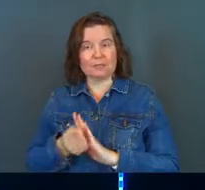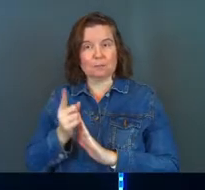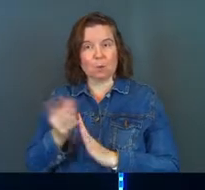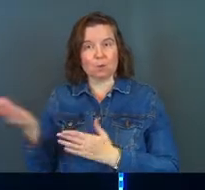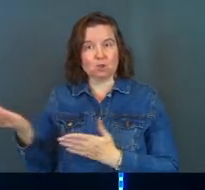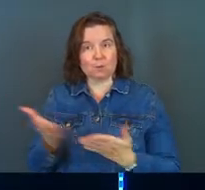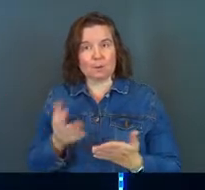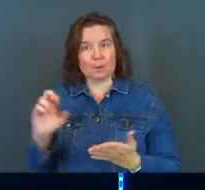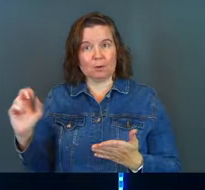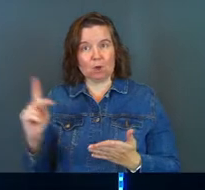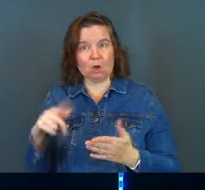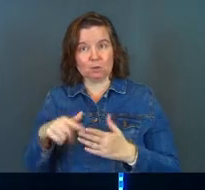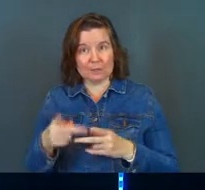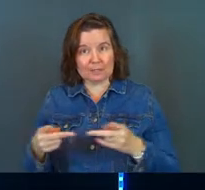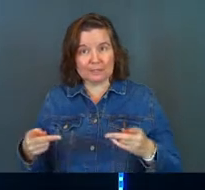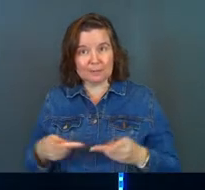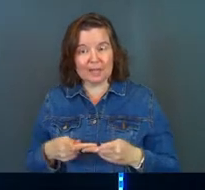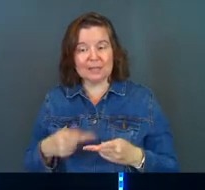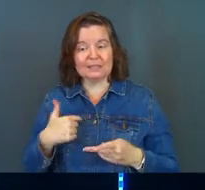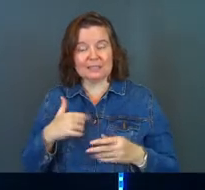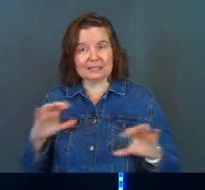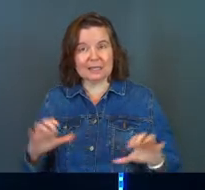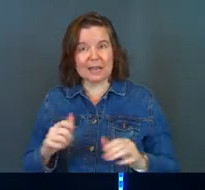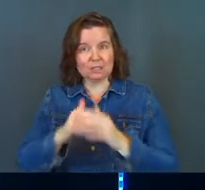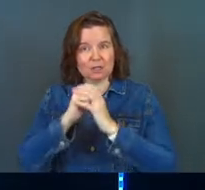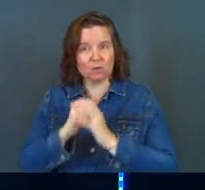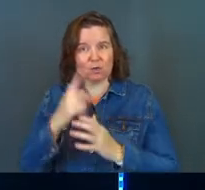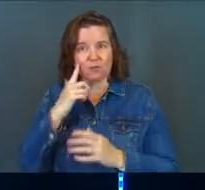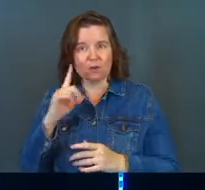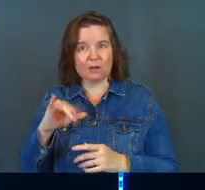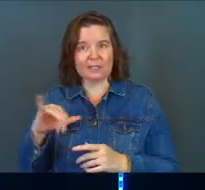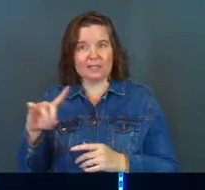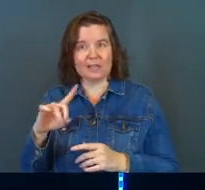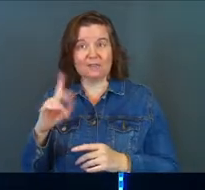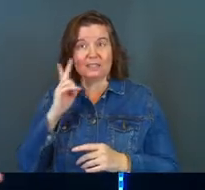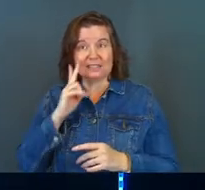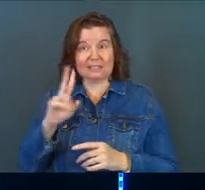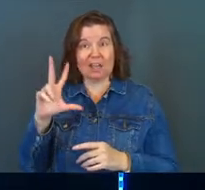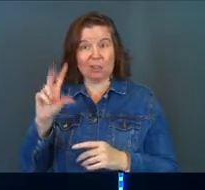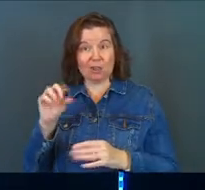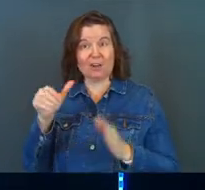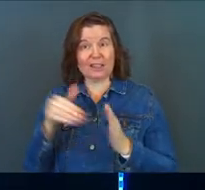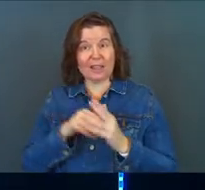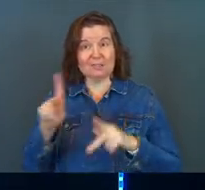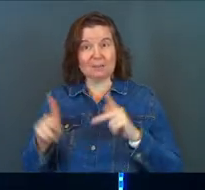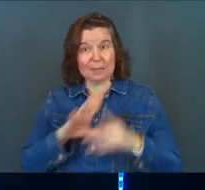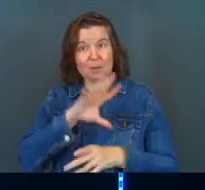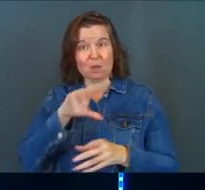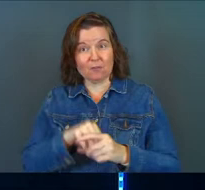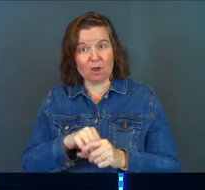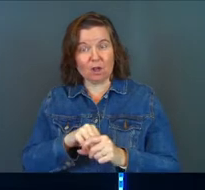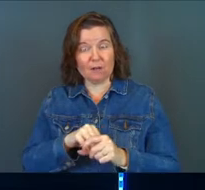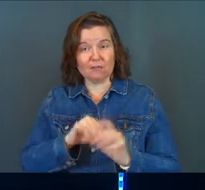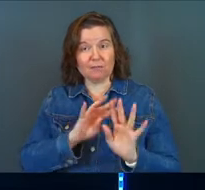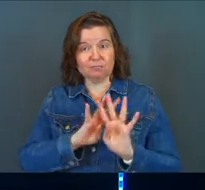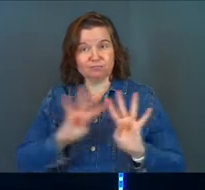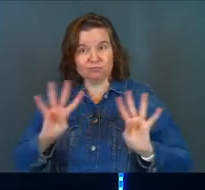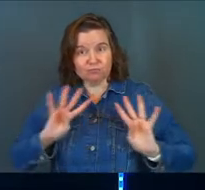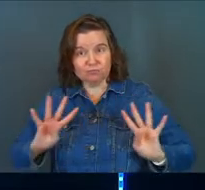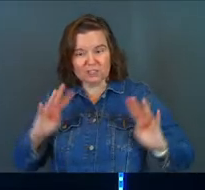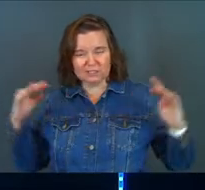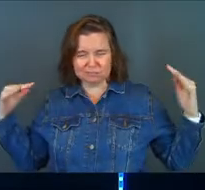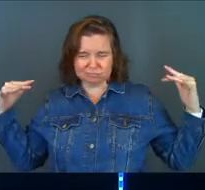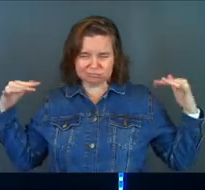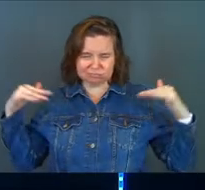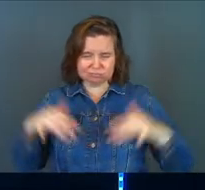moment. To bring the ark to this place is an act of worship for David. See 30,000 people involved. And look at what